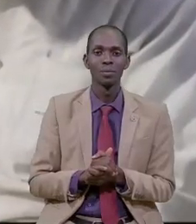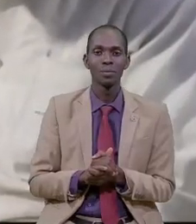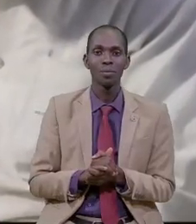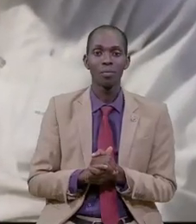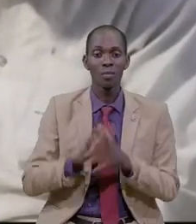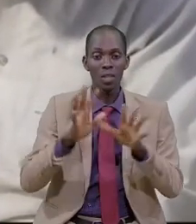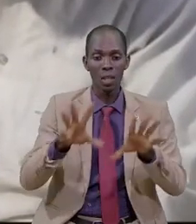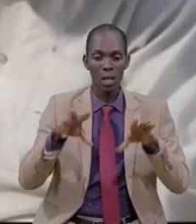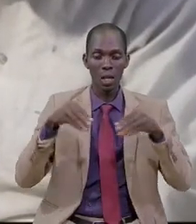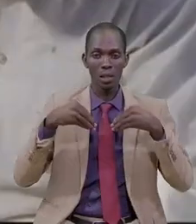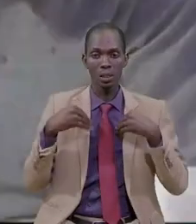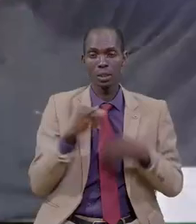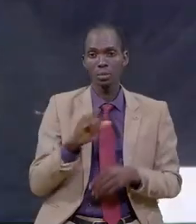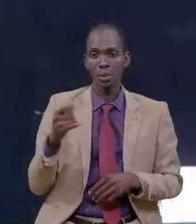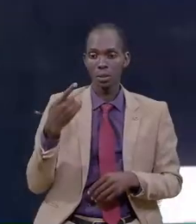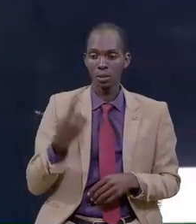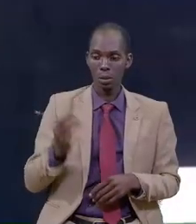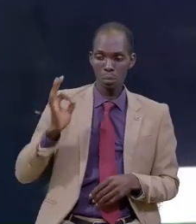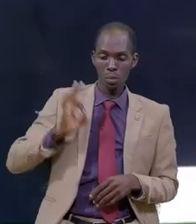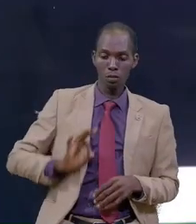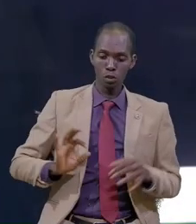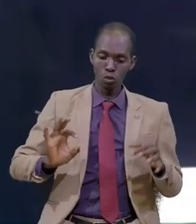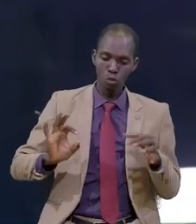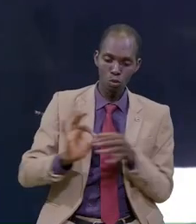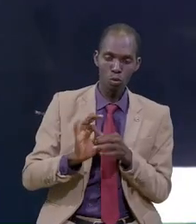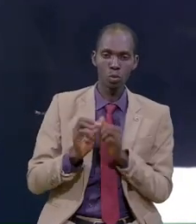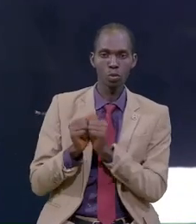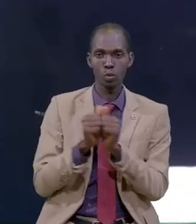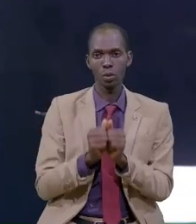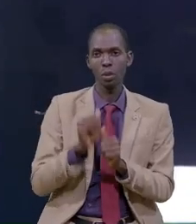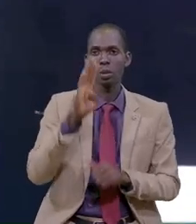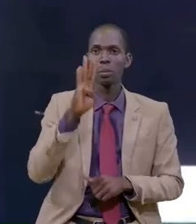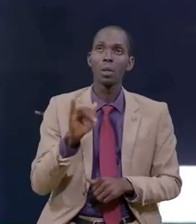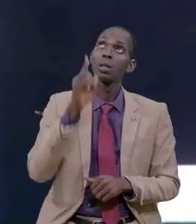Accepting the benefit joined together by God.